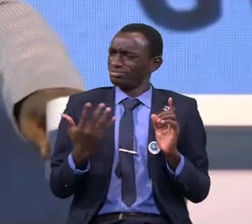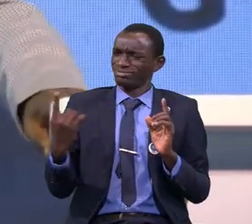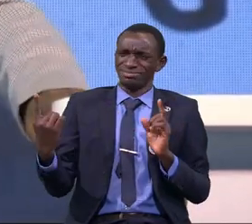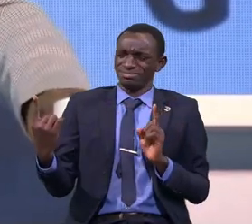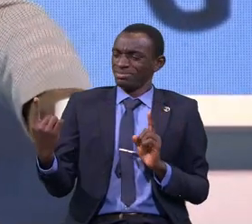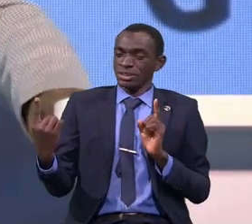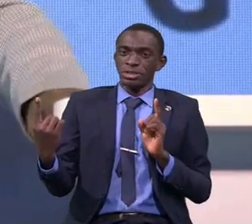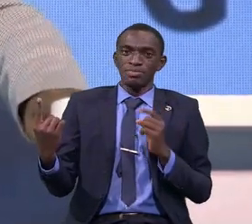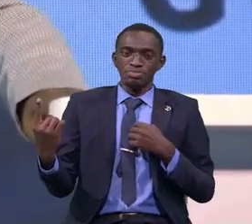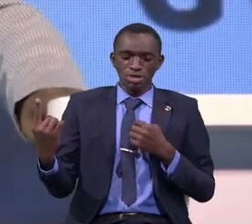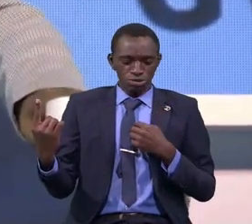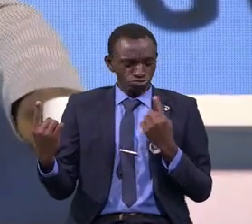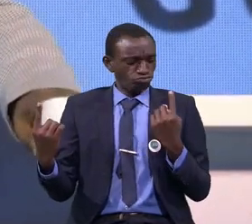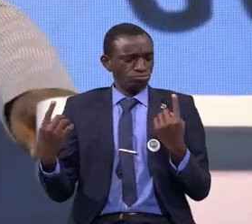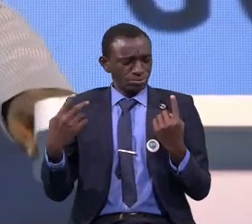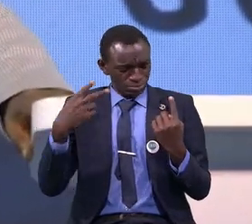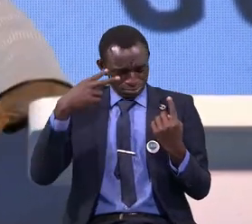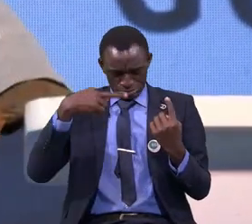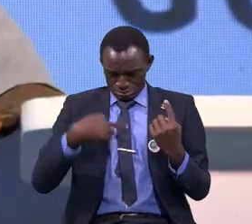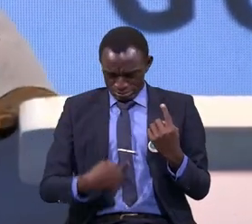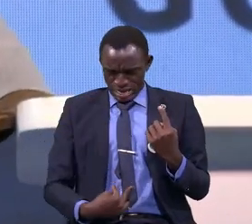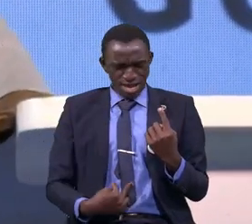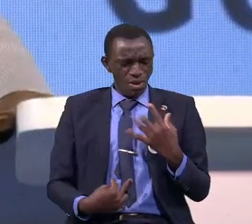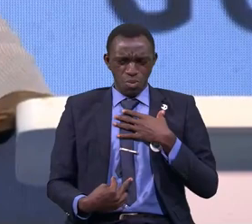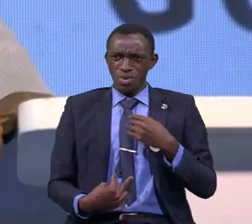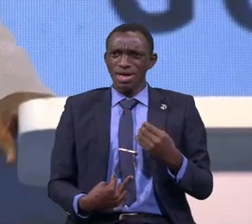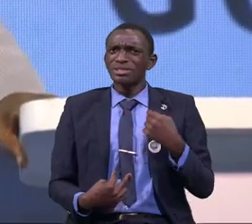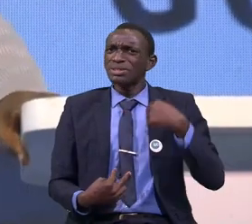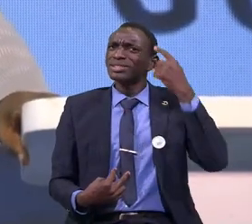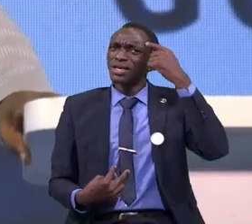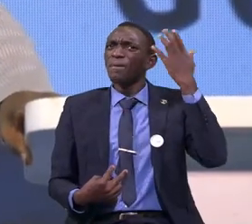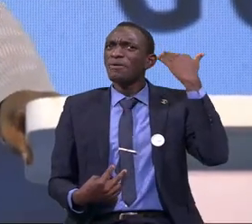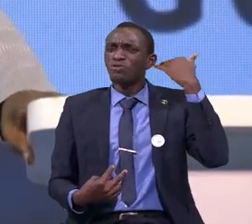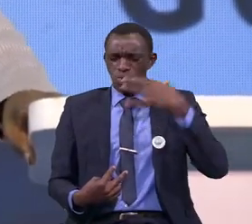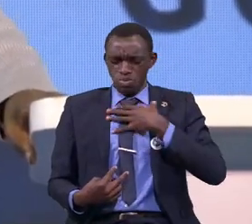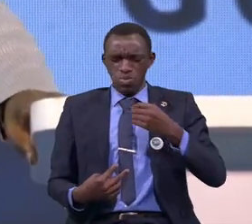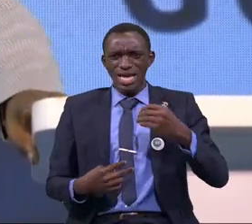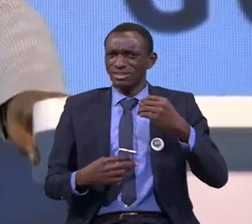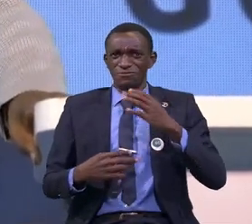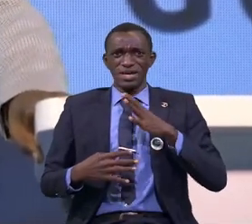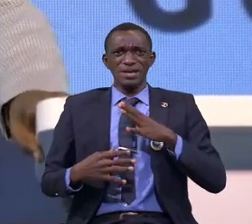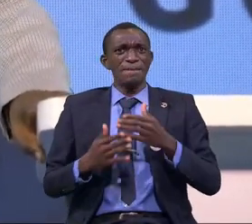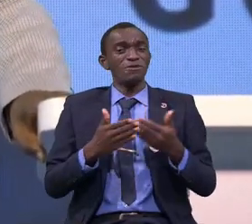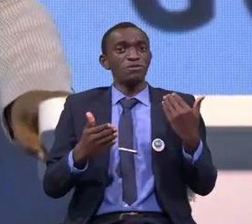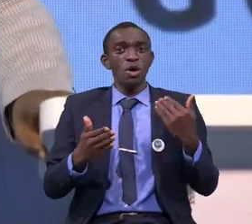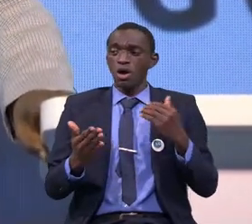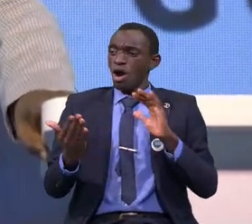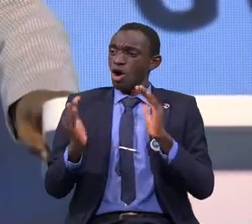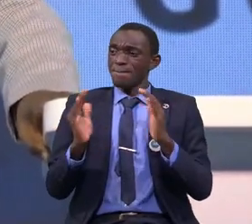And you look at the dress you wear, you thought it was white. In comparison with